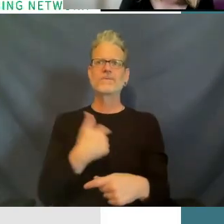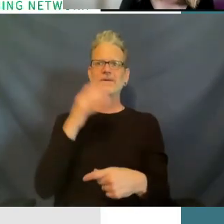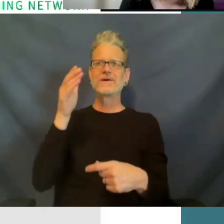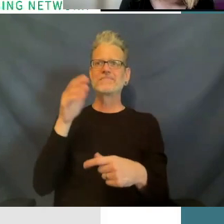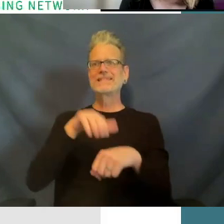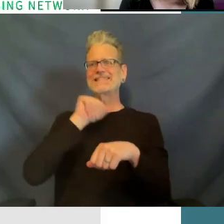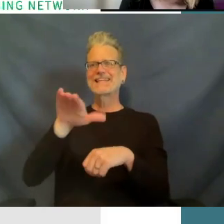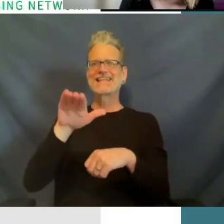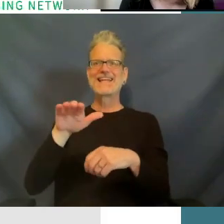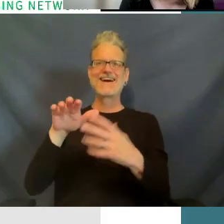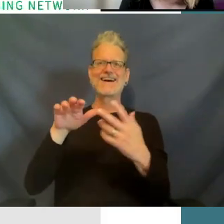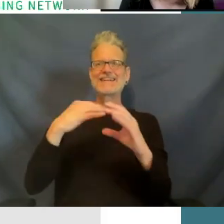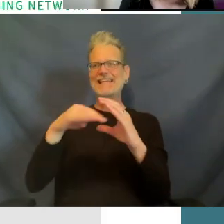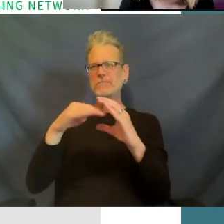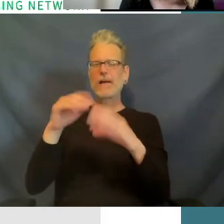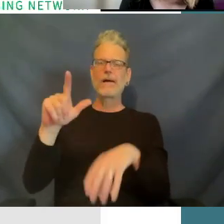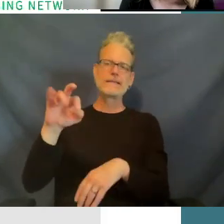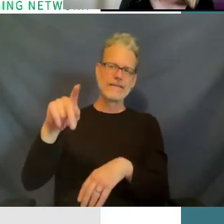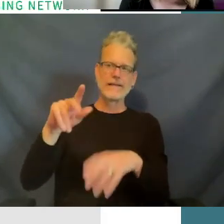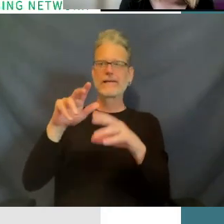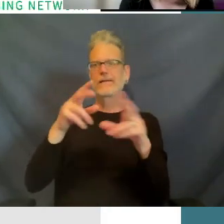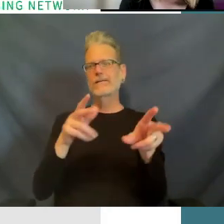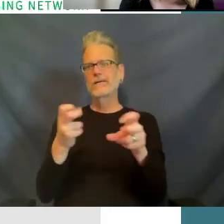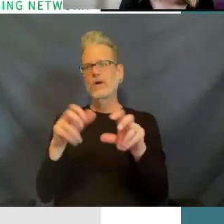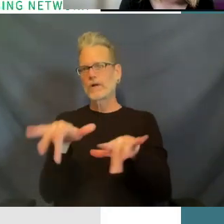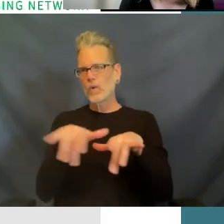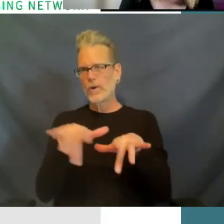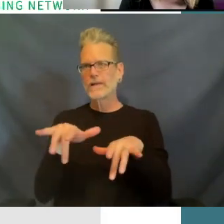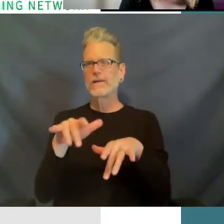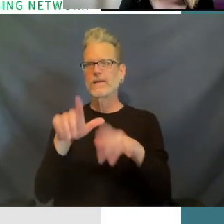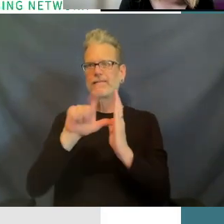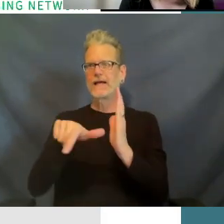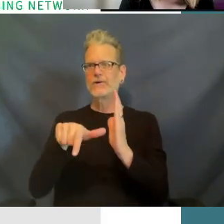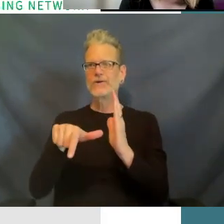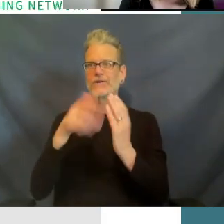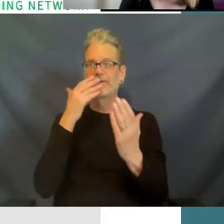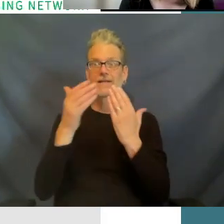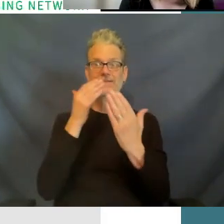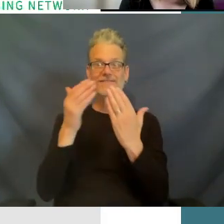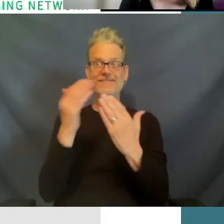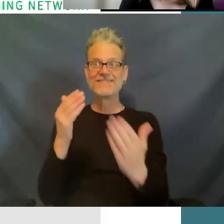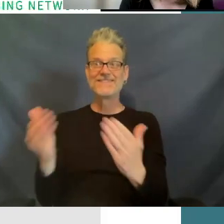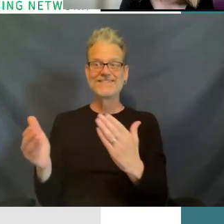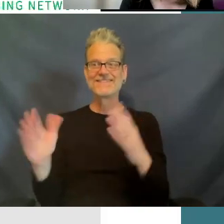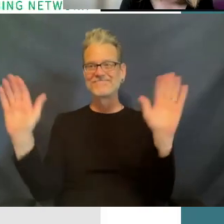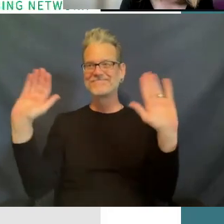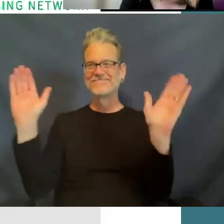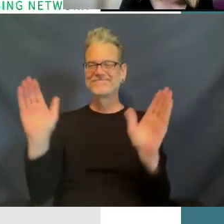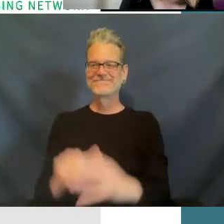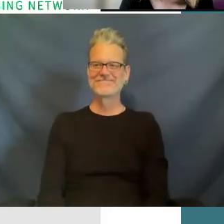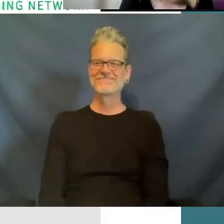out follow-up emails with links and the recording as soon as we can get to it. Thanks, everyone.